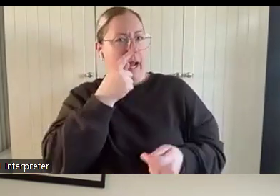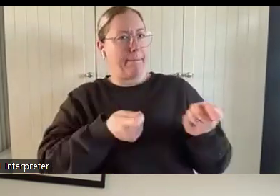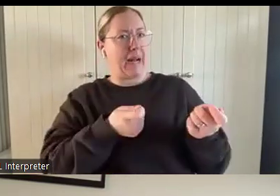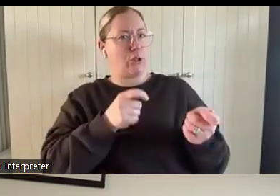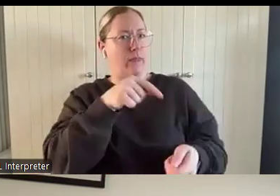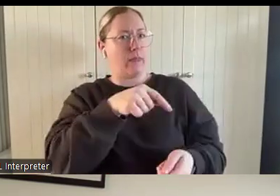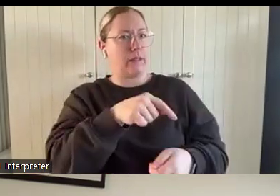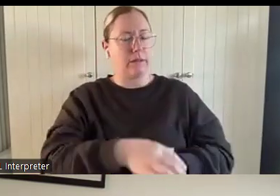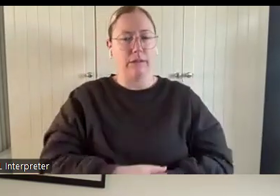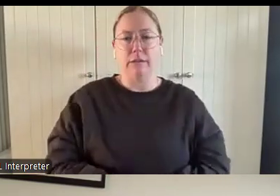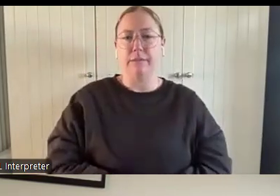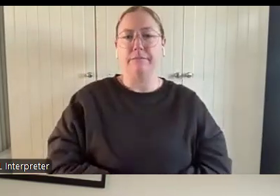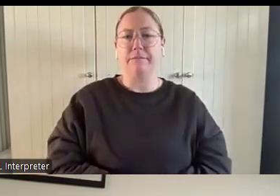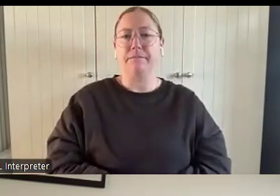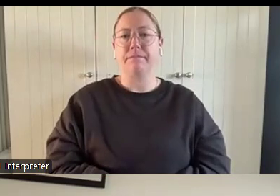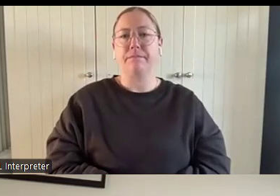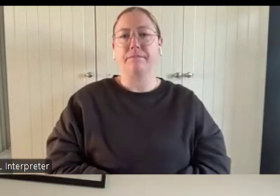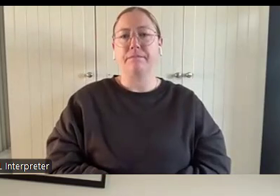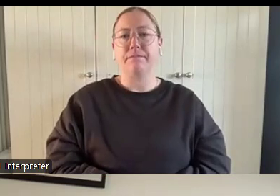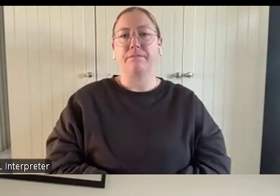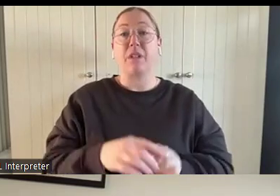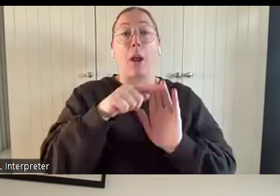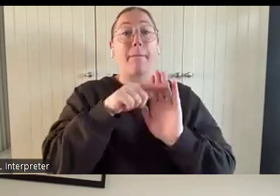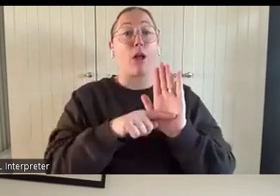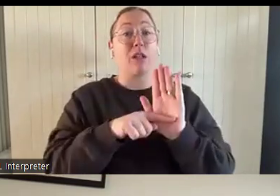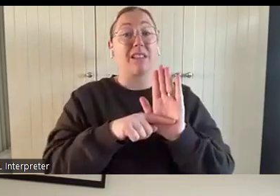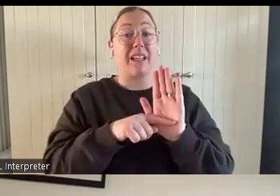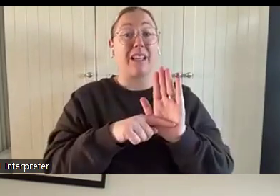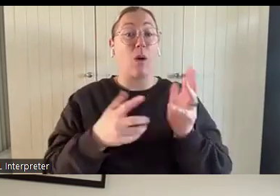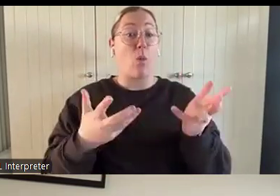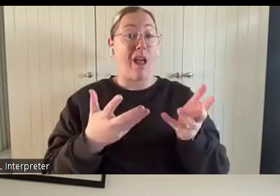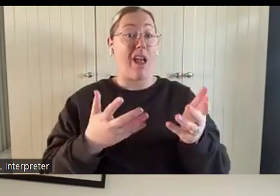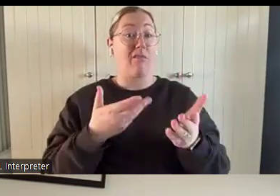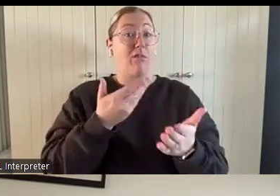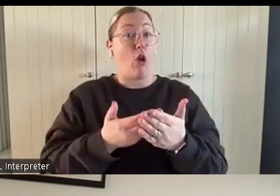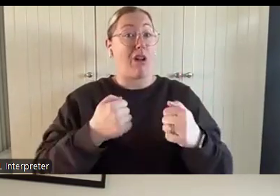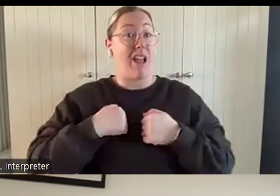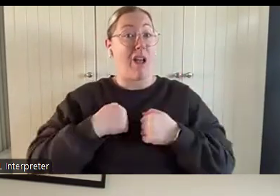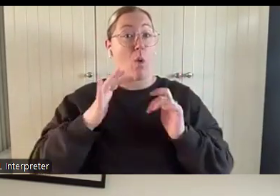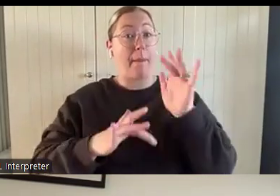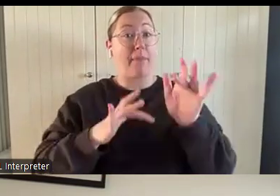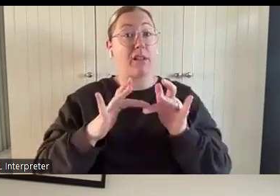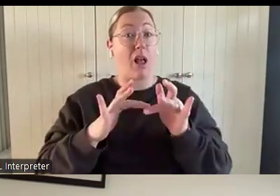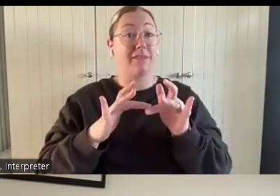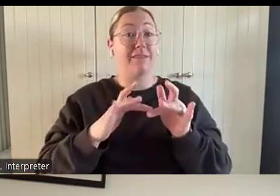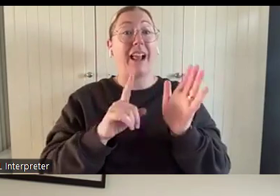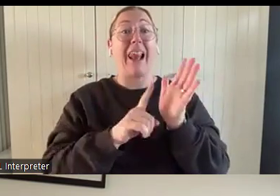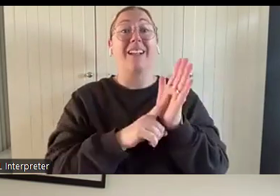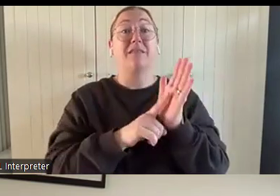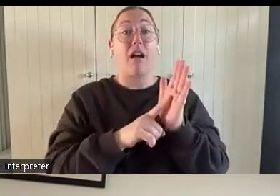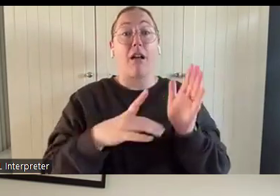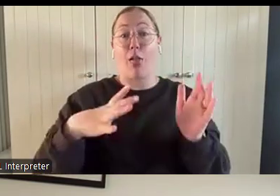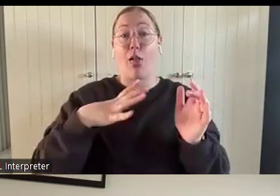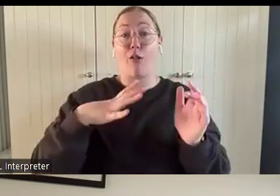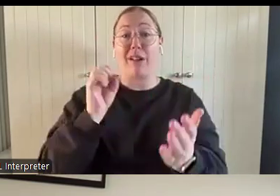of these. You can find this policy on the Activity Alliance website, and Liddy's already kindly put the chat in there. So if you